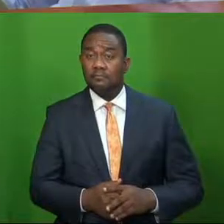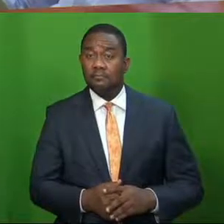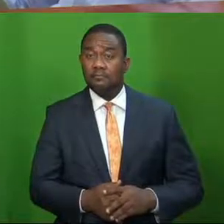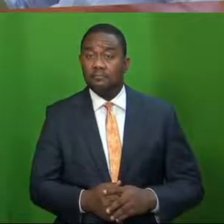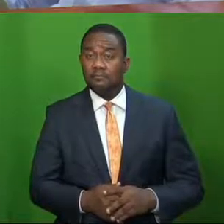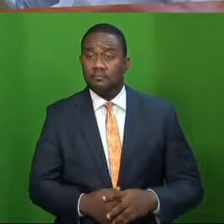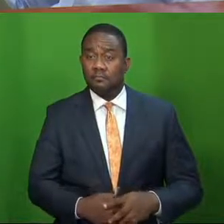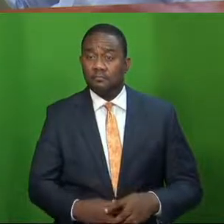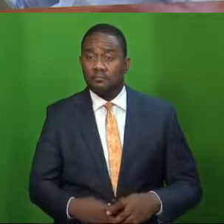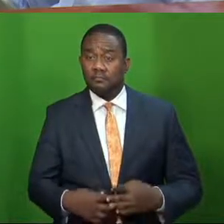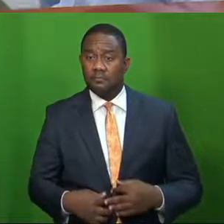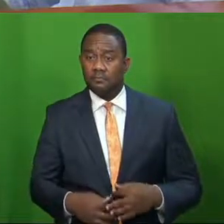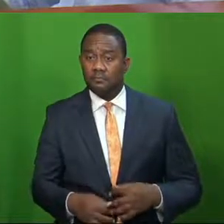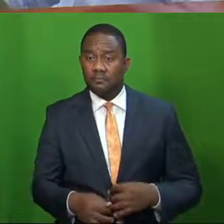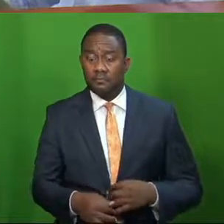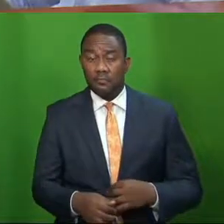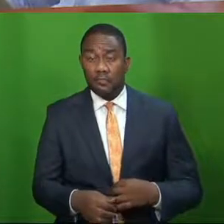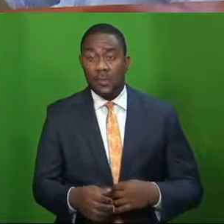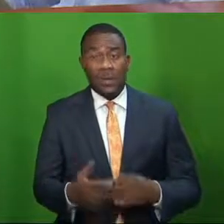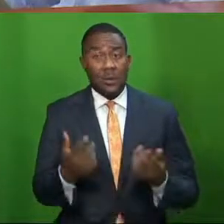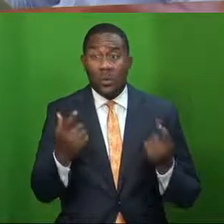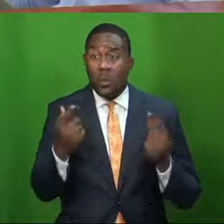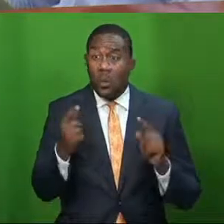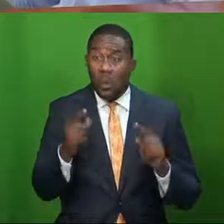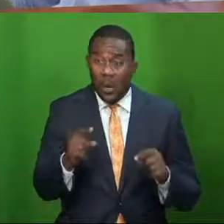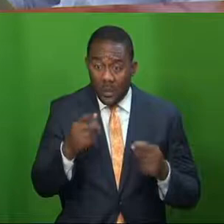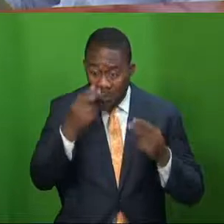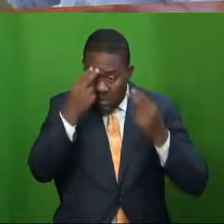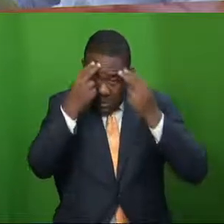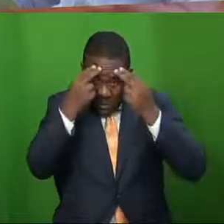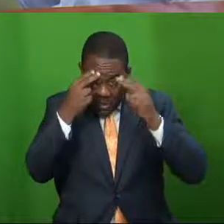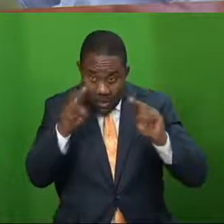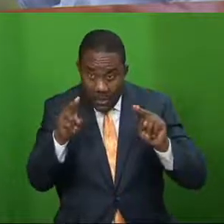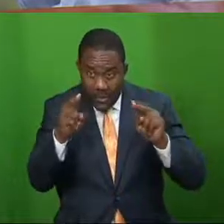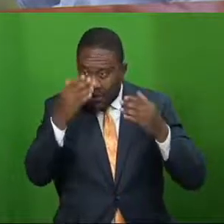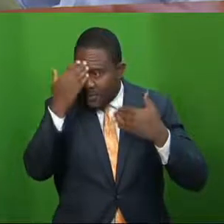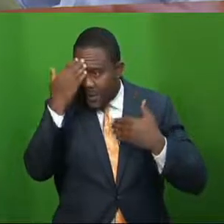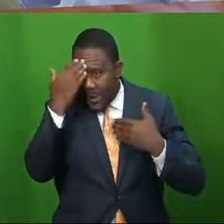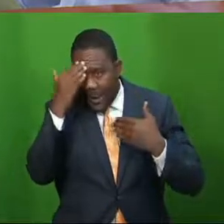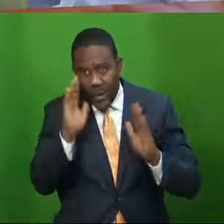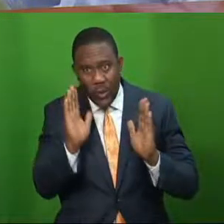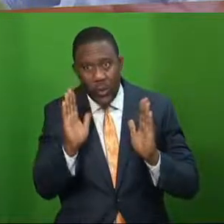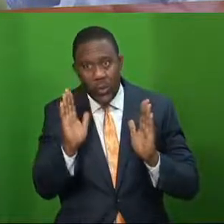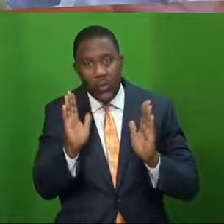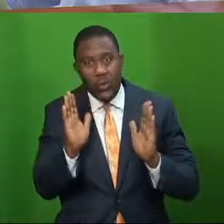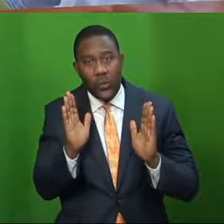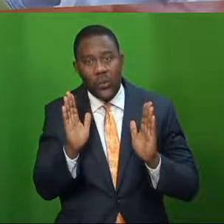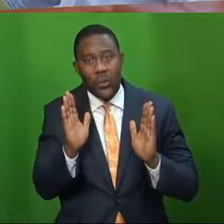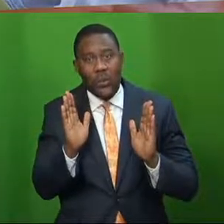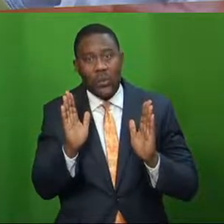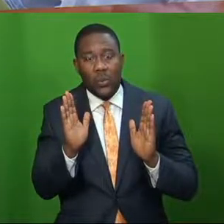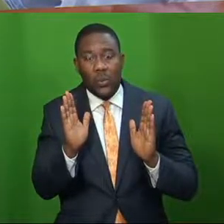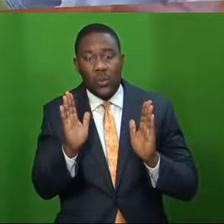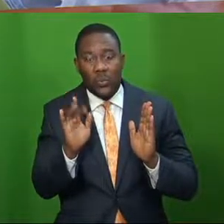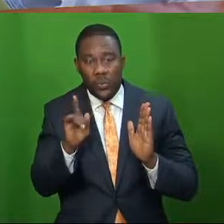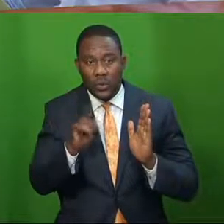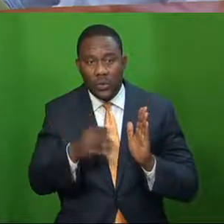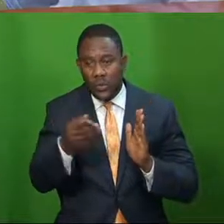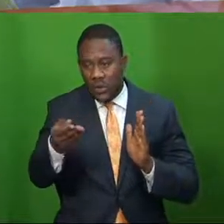Ideally, this should be happening before the meeting commences. And